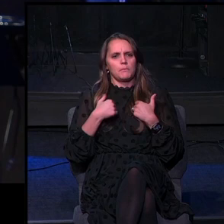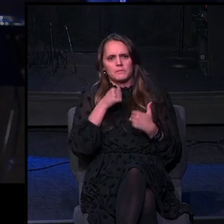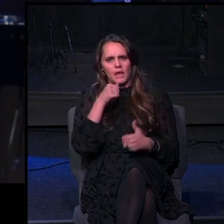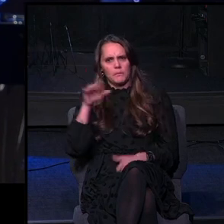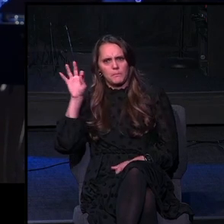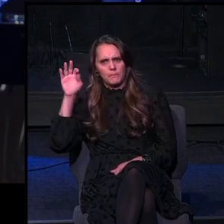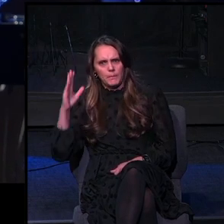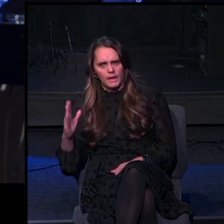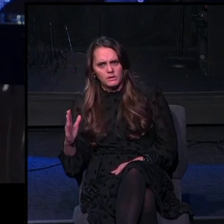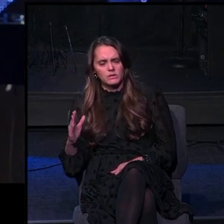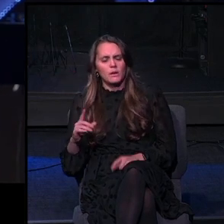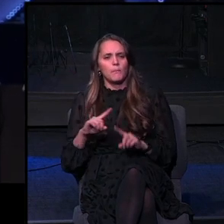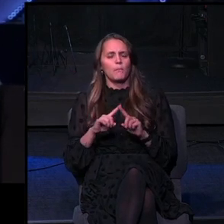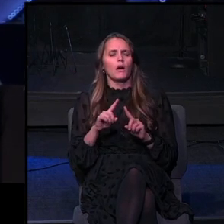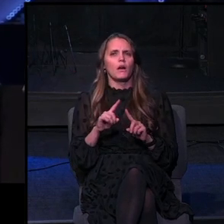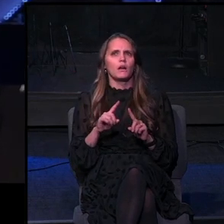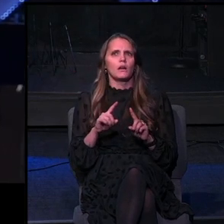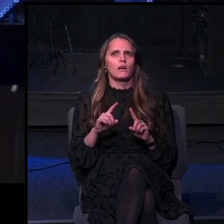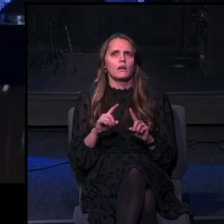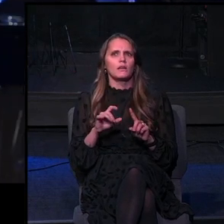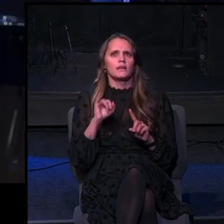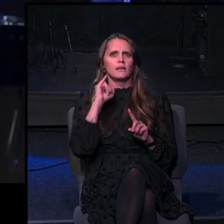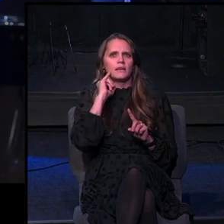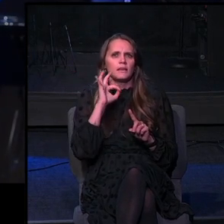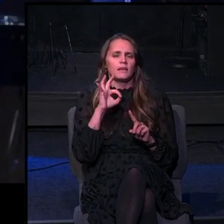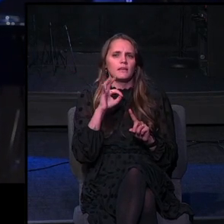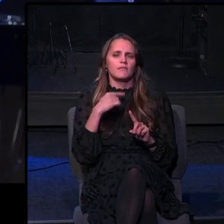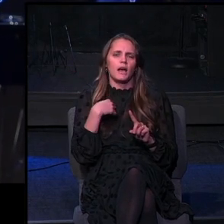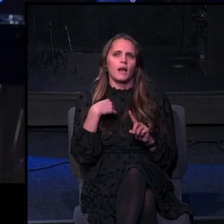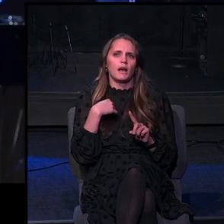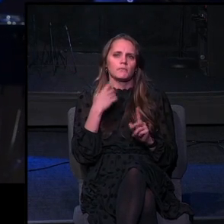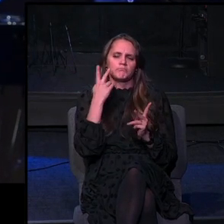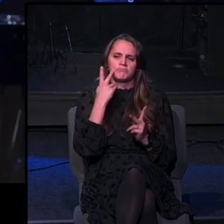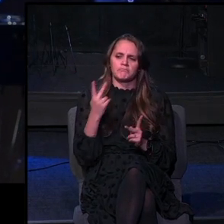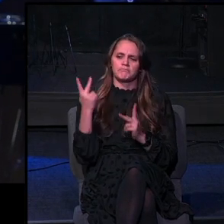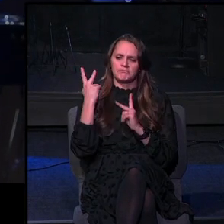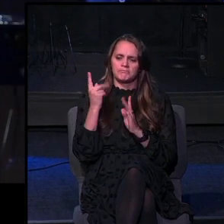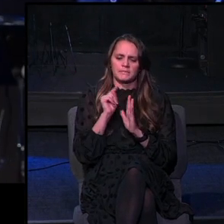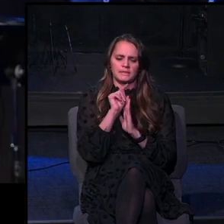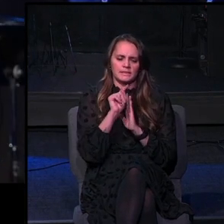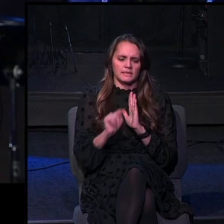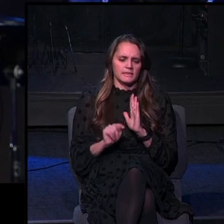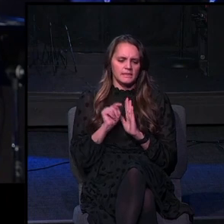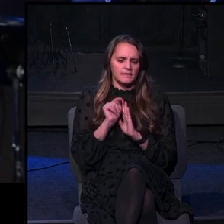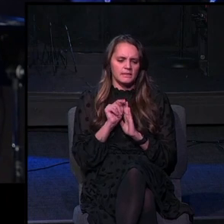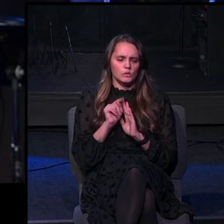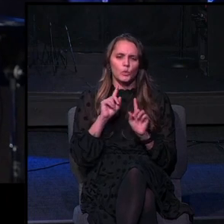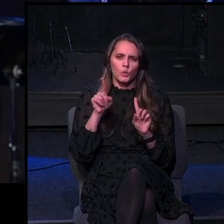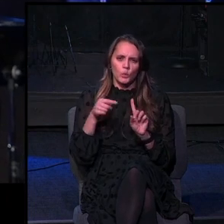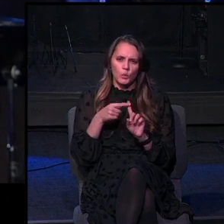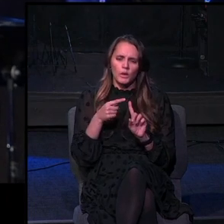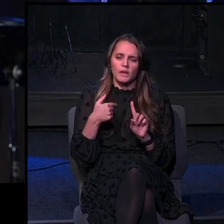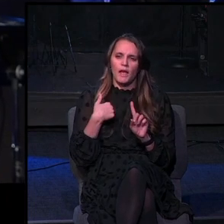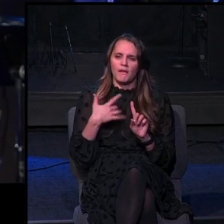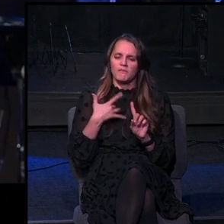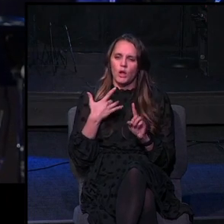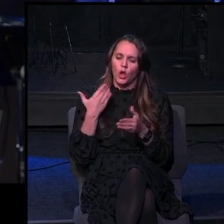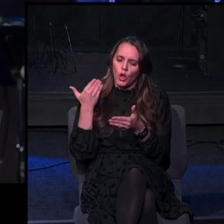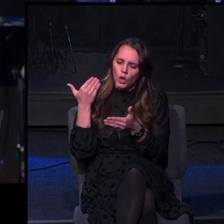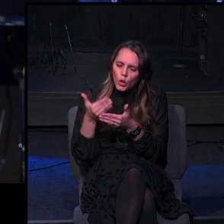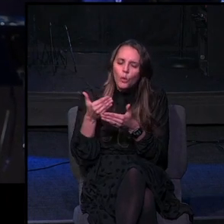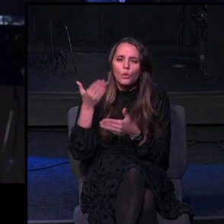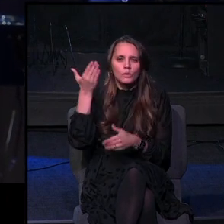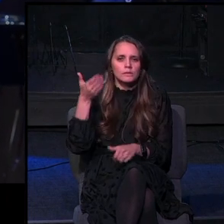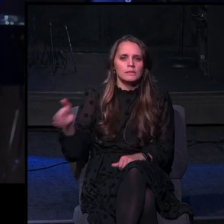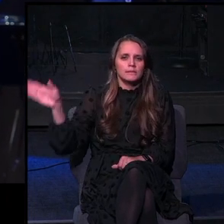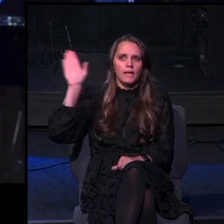funny, if I look at seasons where I felt the closest to God and I got to experience some of his power and some of what he was doing, and I saw